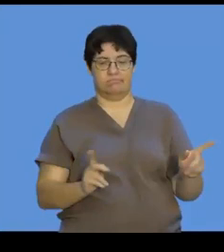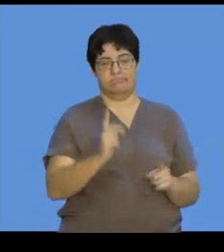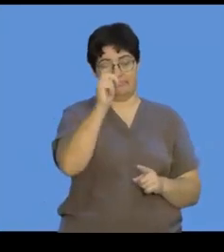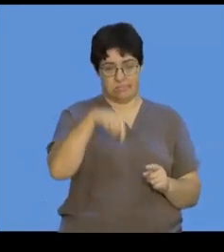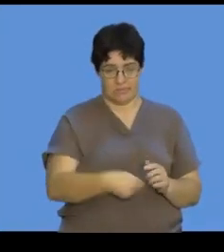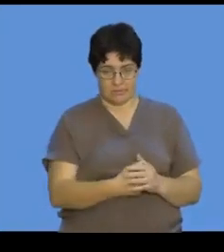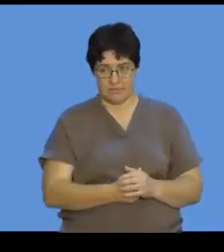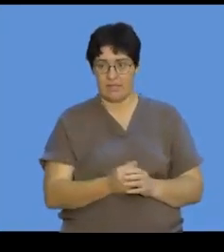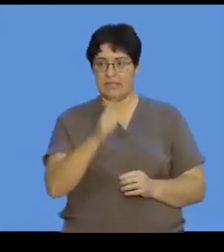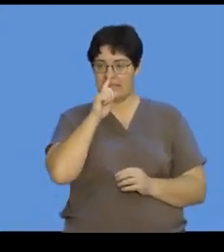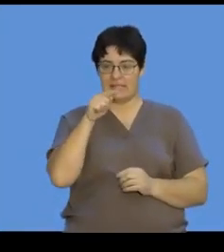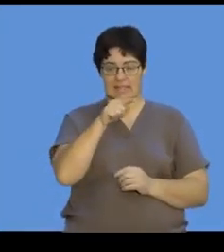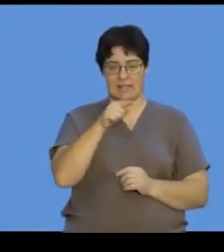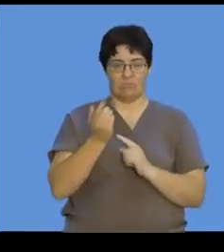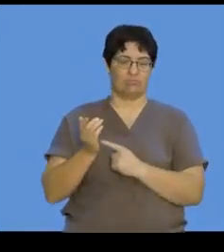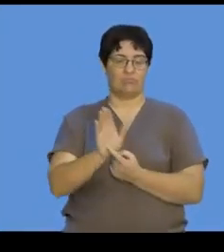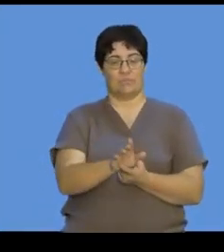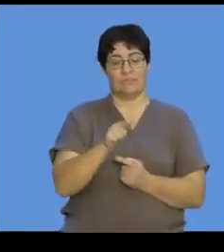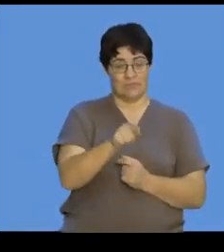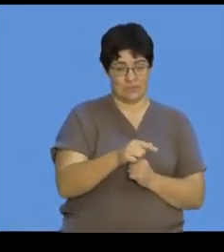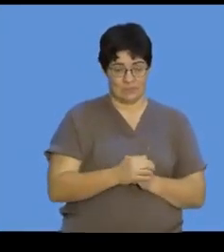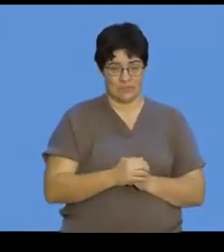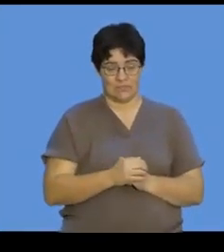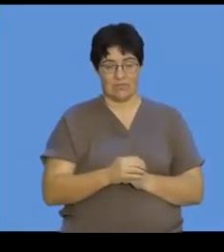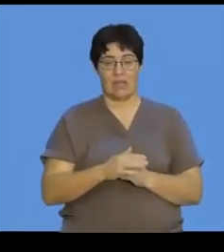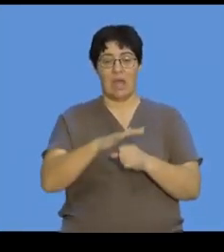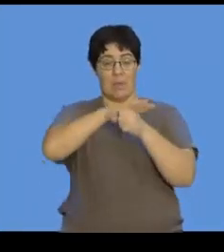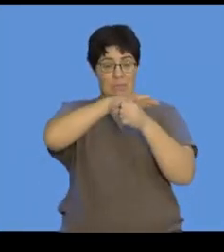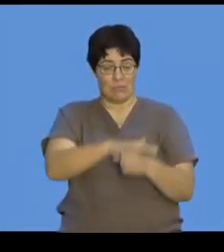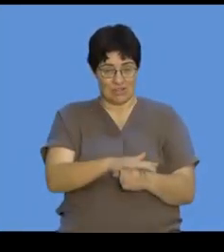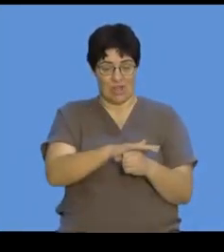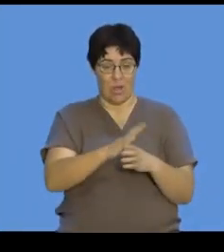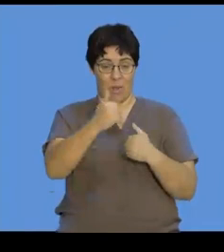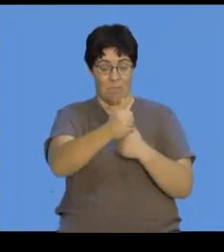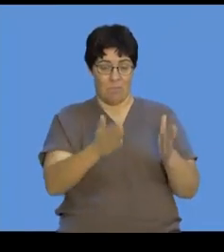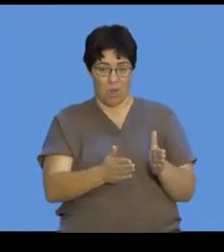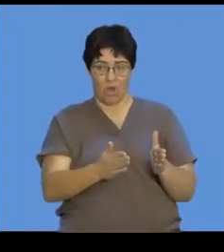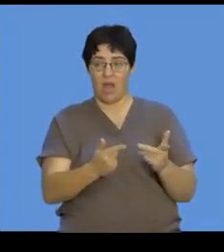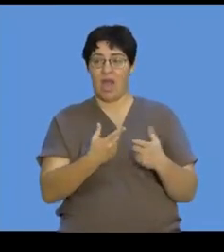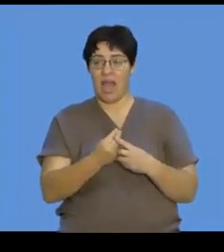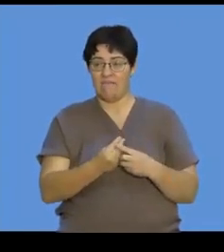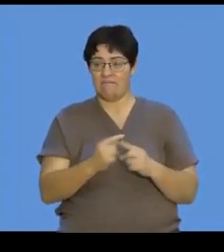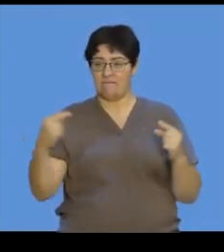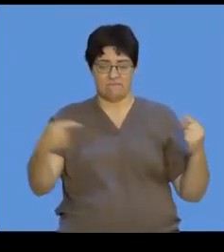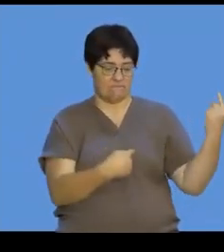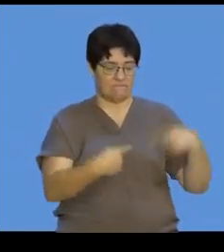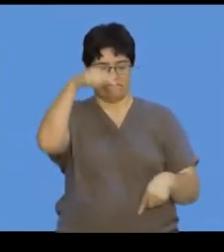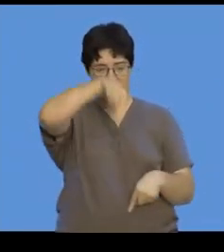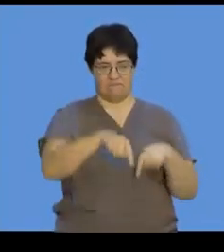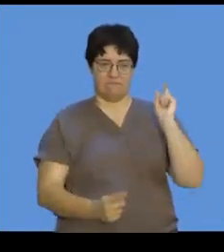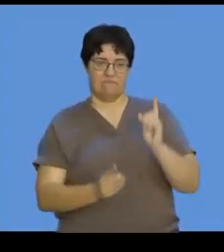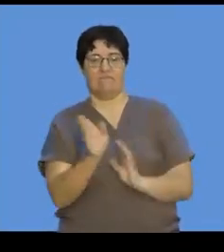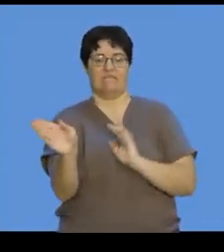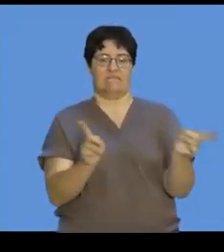you can see in the illustration there, the pressure on this block inside a liquid is from all the possible